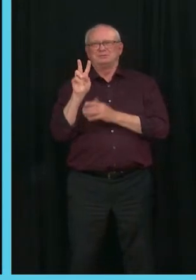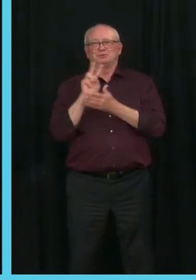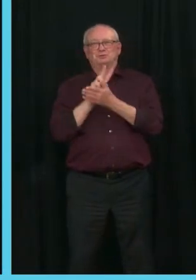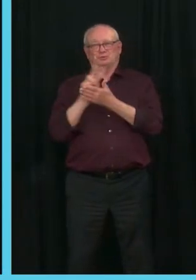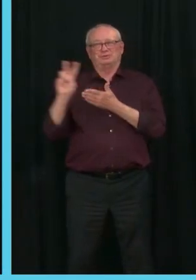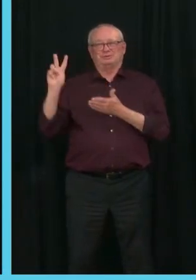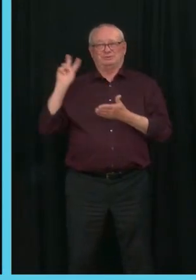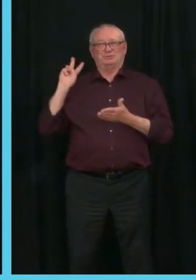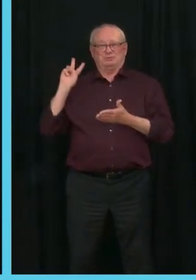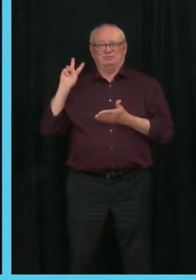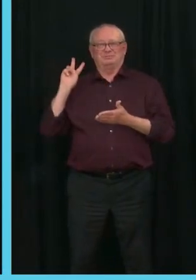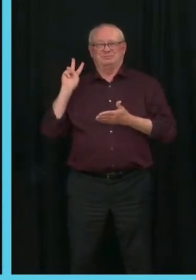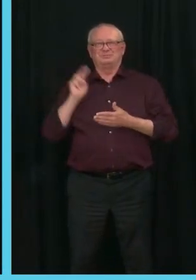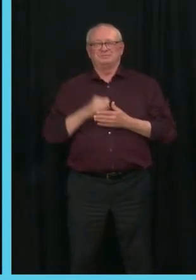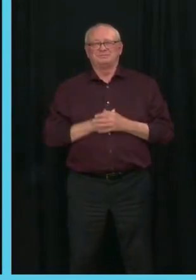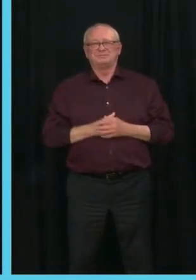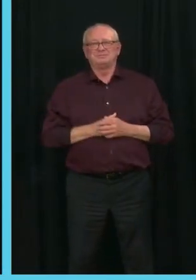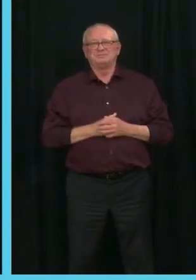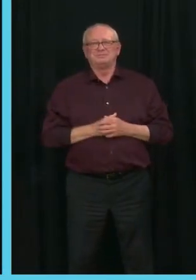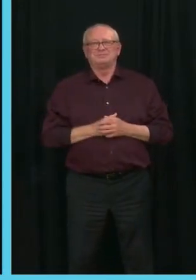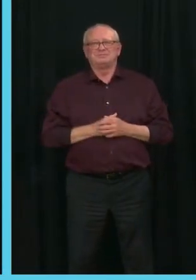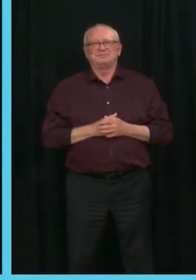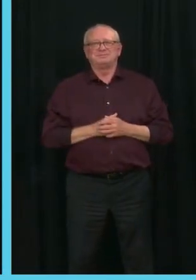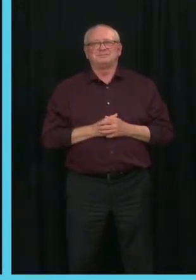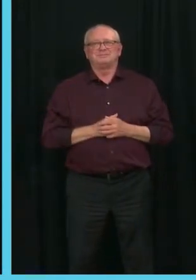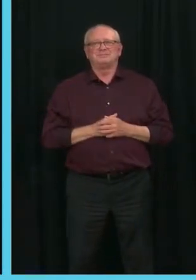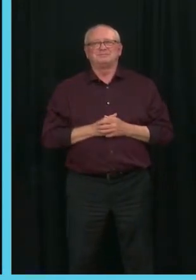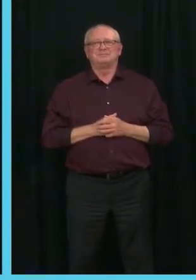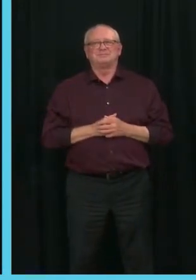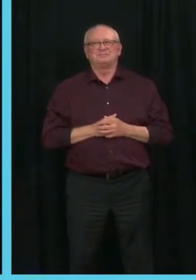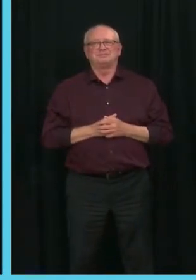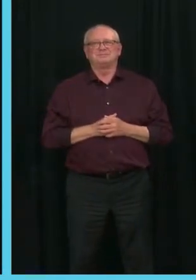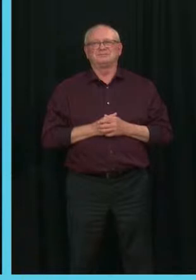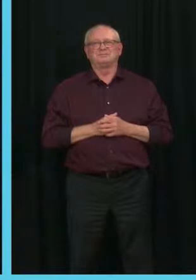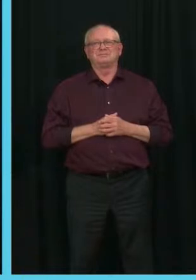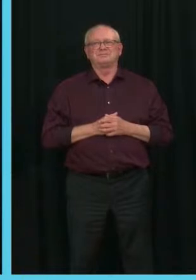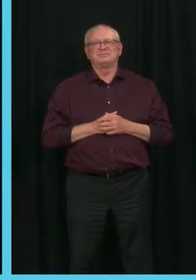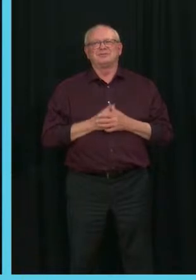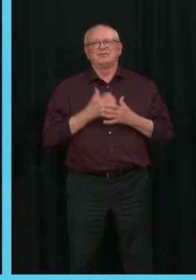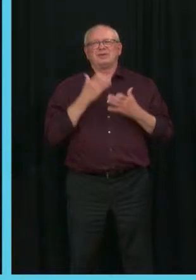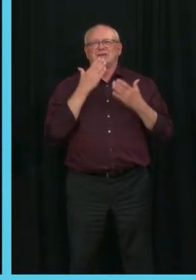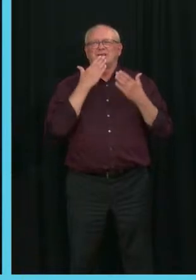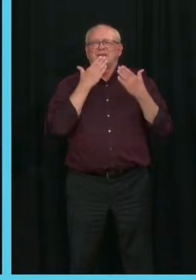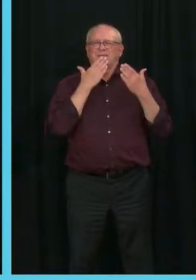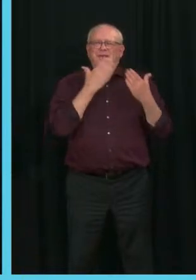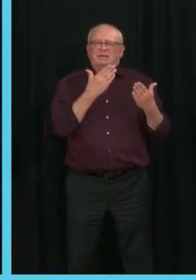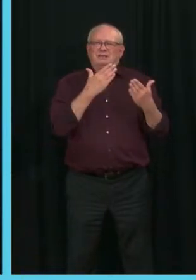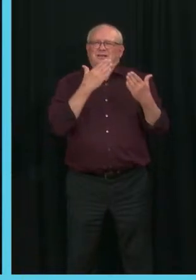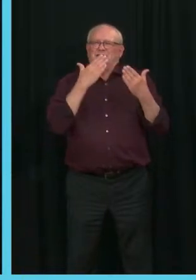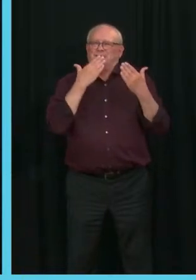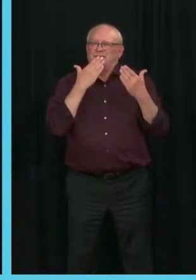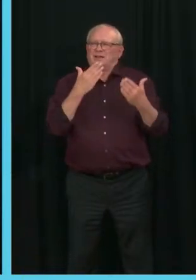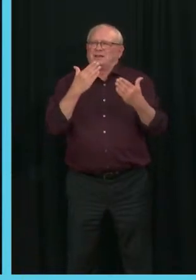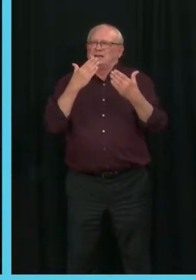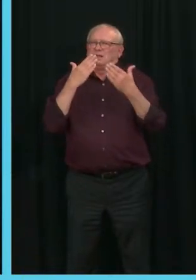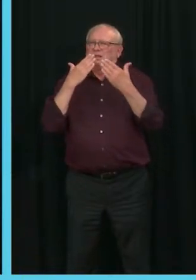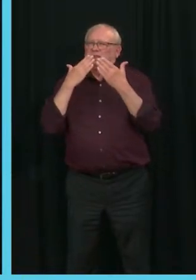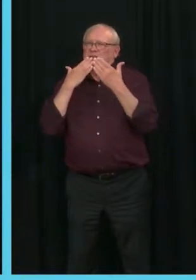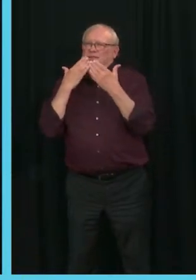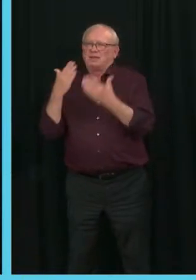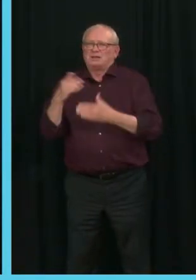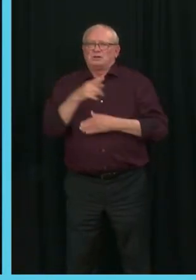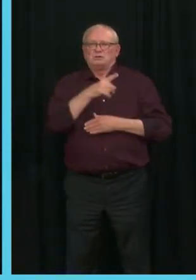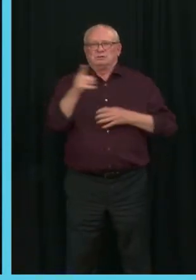the first stage of reopening. So I'd like to, again, offer my thanks to every Albertan who has taken the step to get